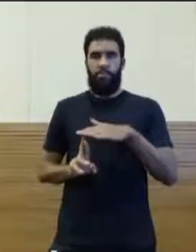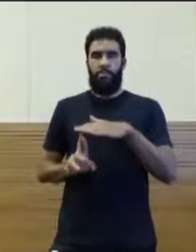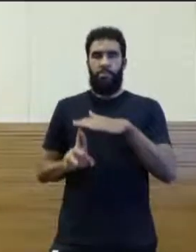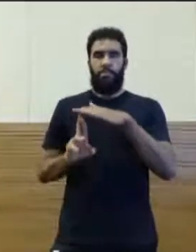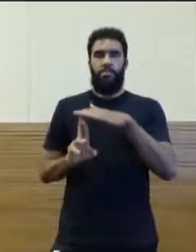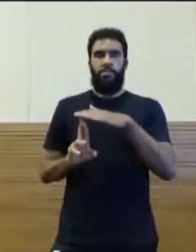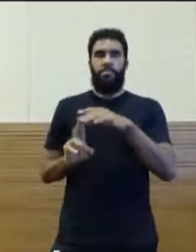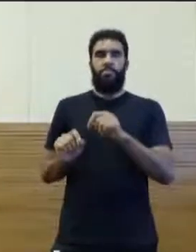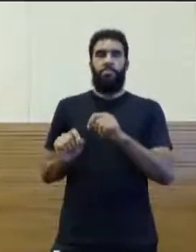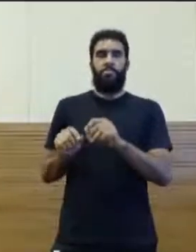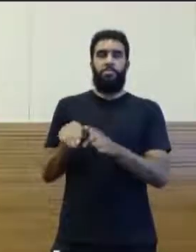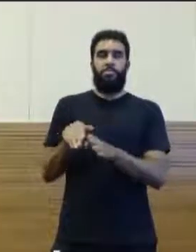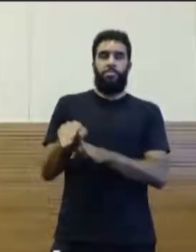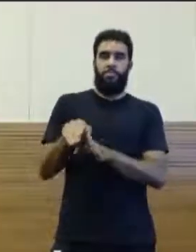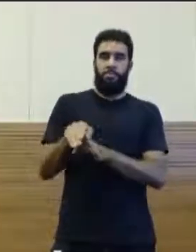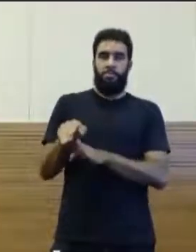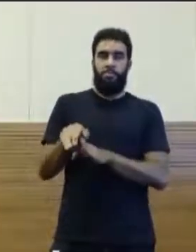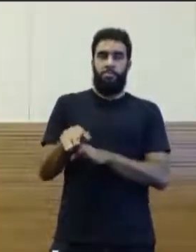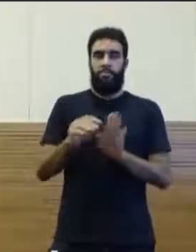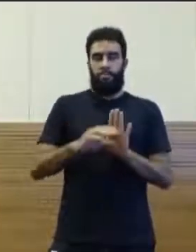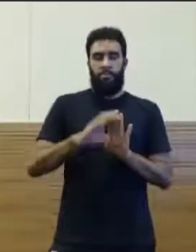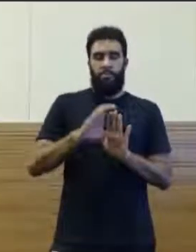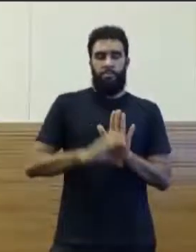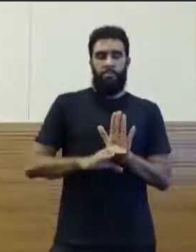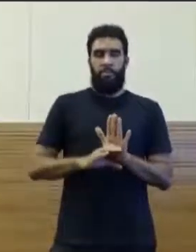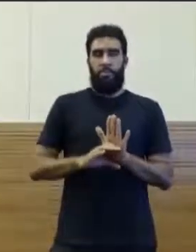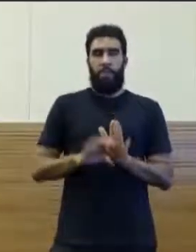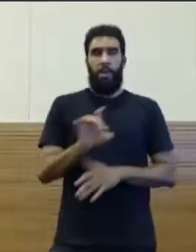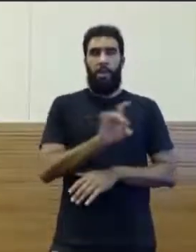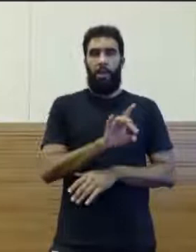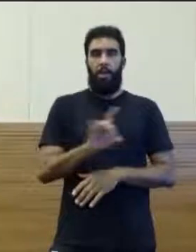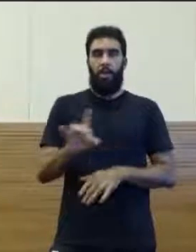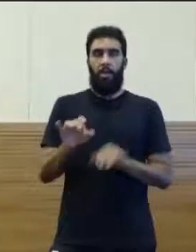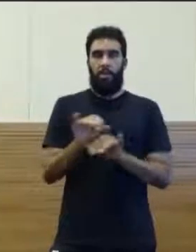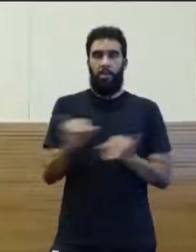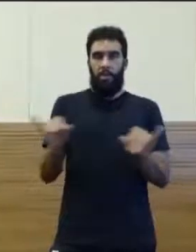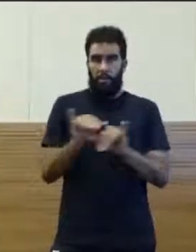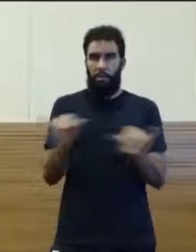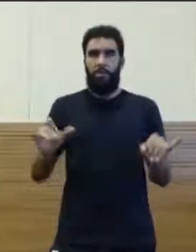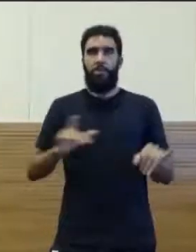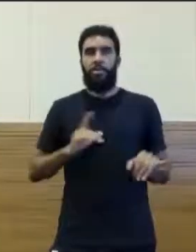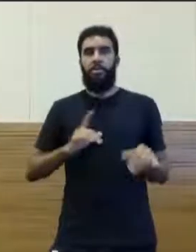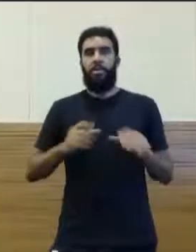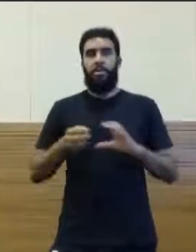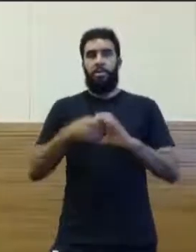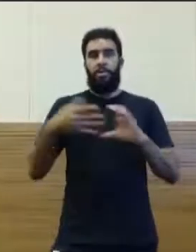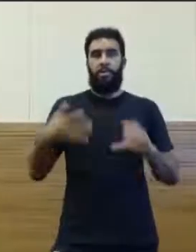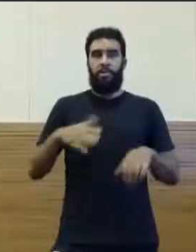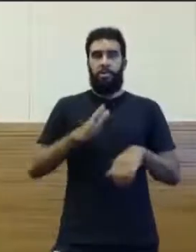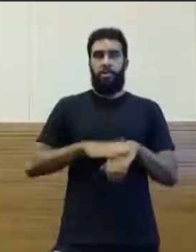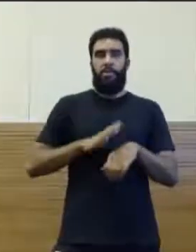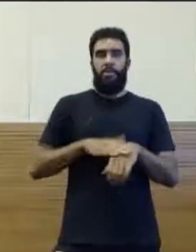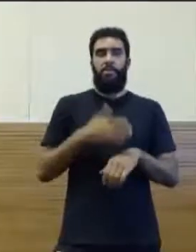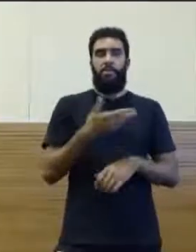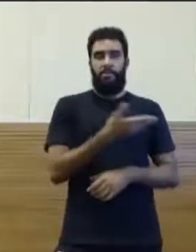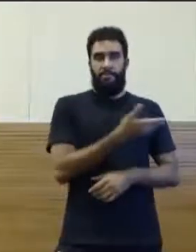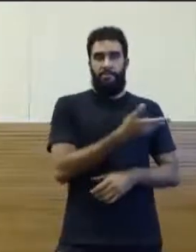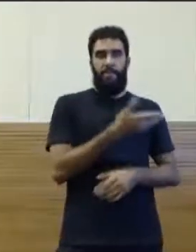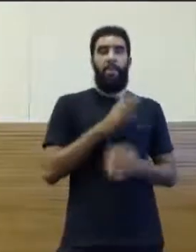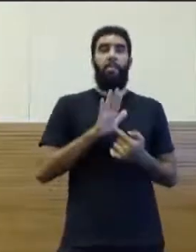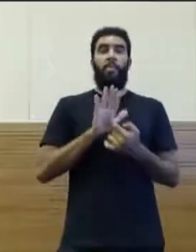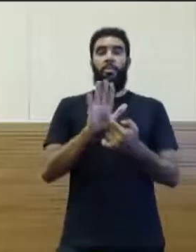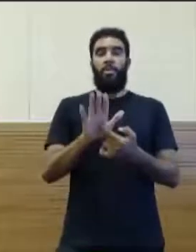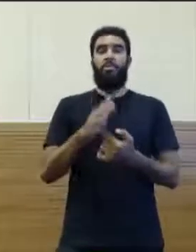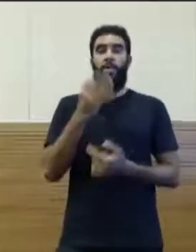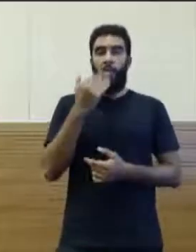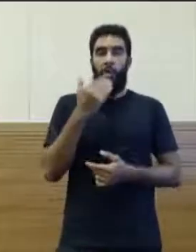principles, conceptual principles, that each of these messages have this aspect. So we have a